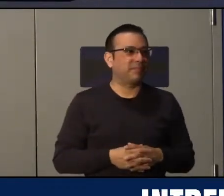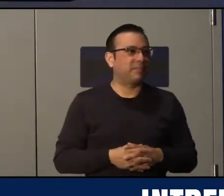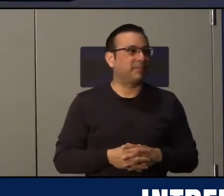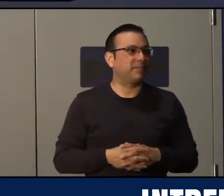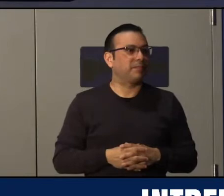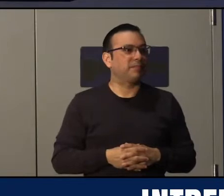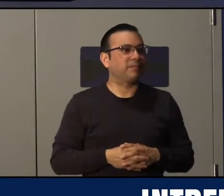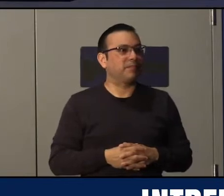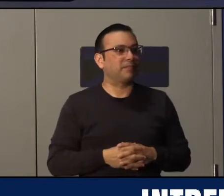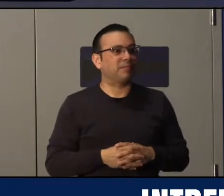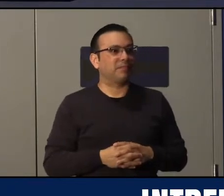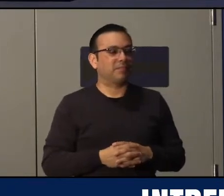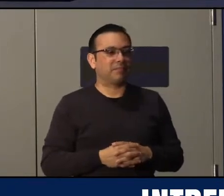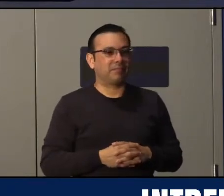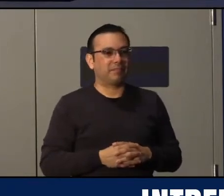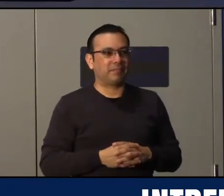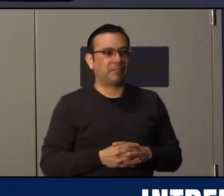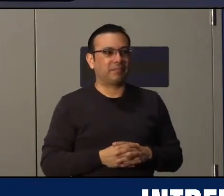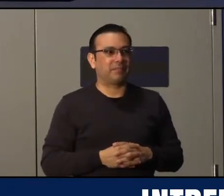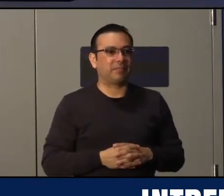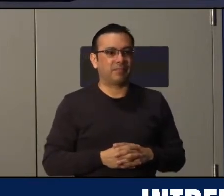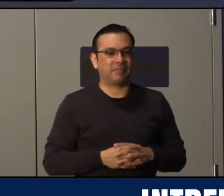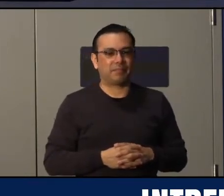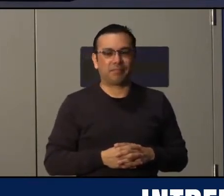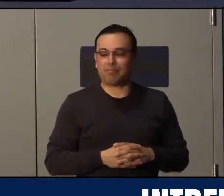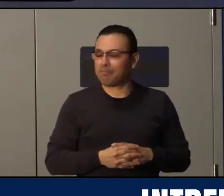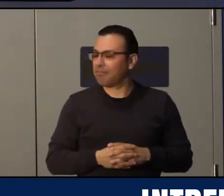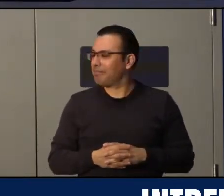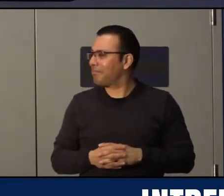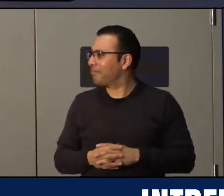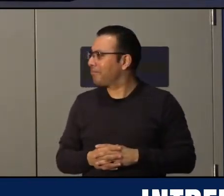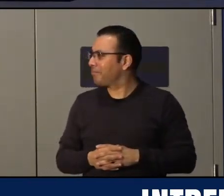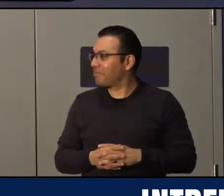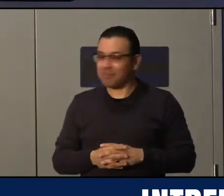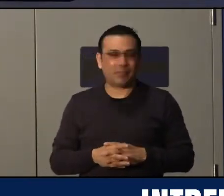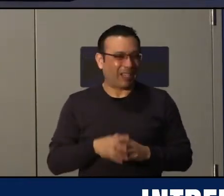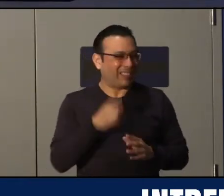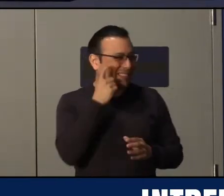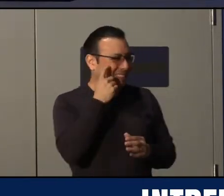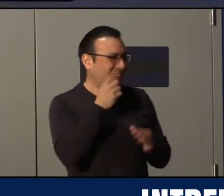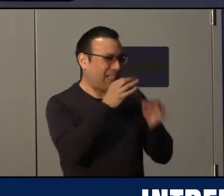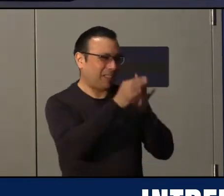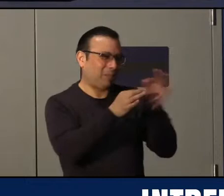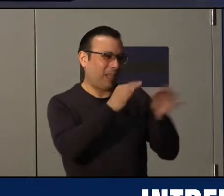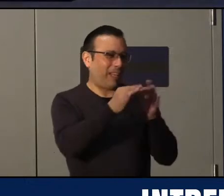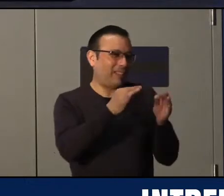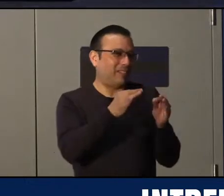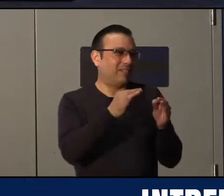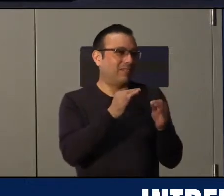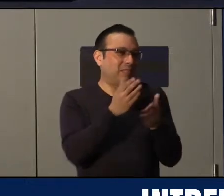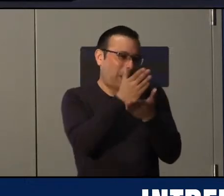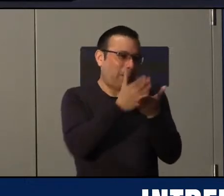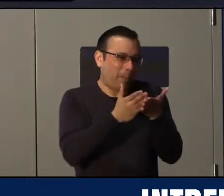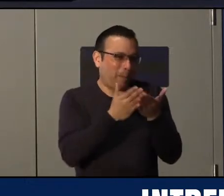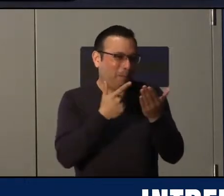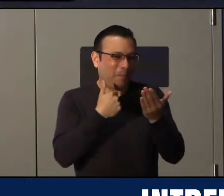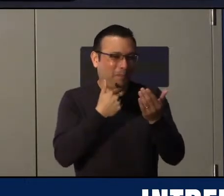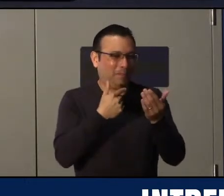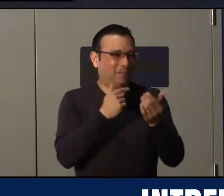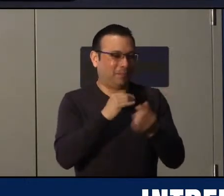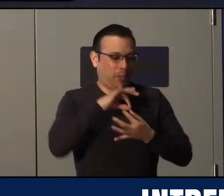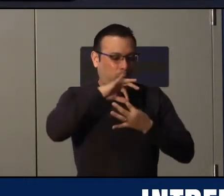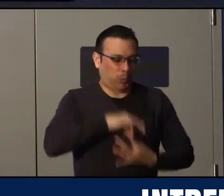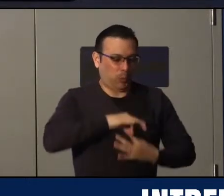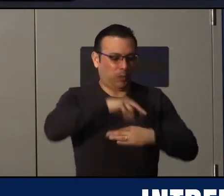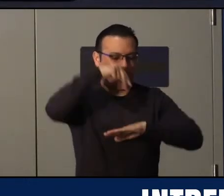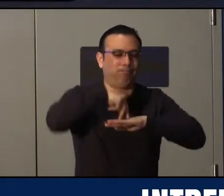Well, I mean, I think I spoke to a little bit of it in the whole meditation earthing thing, but I don't think there's any, and